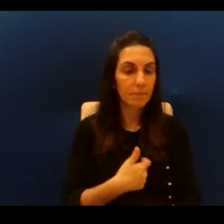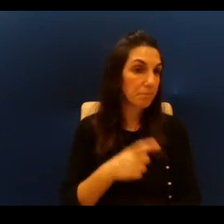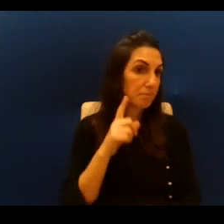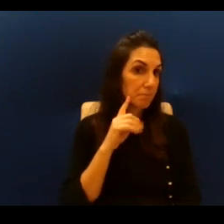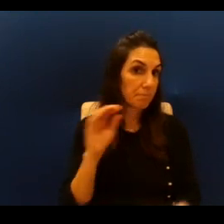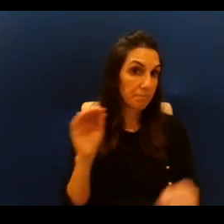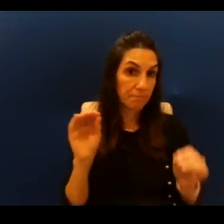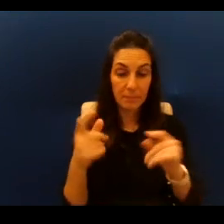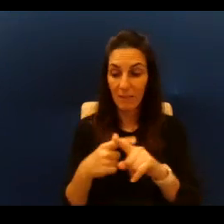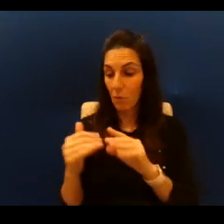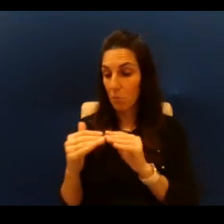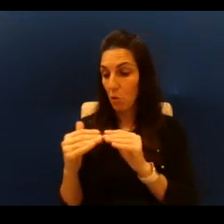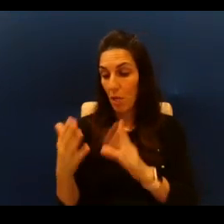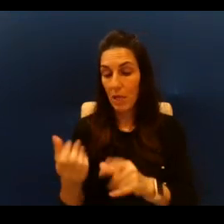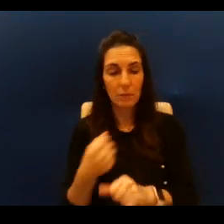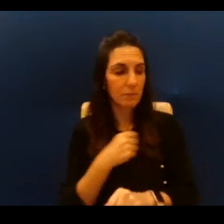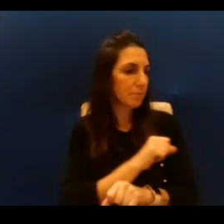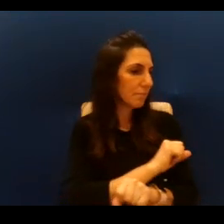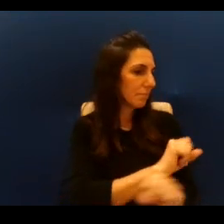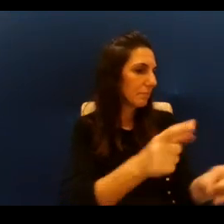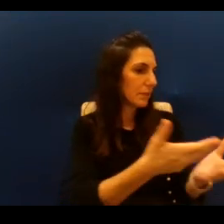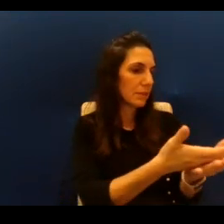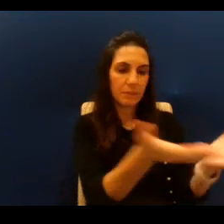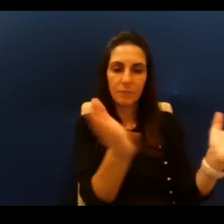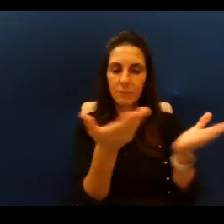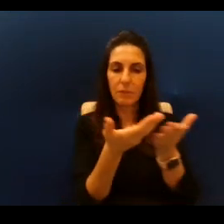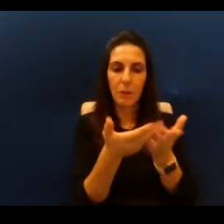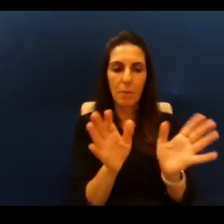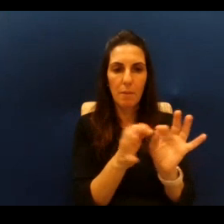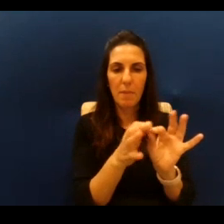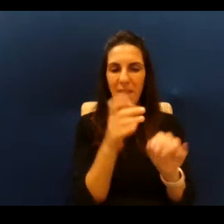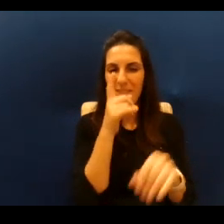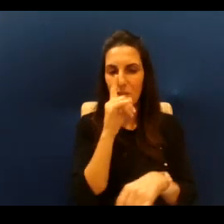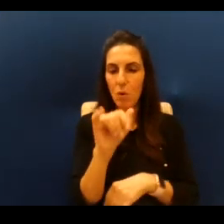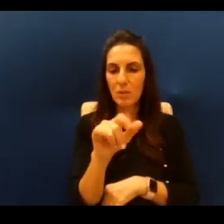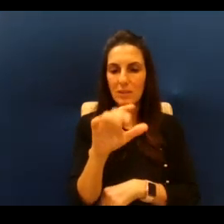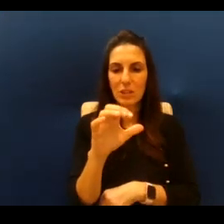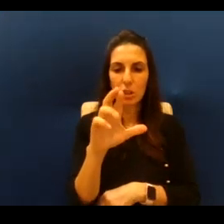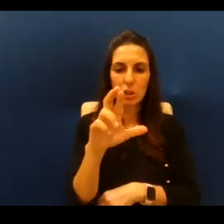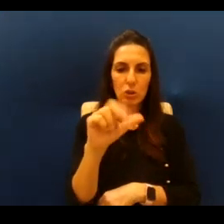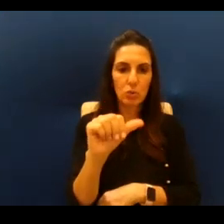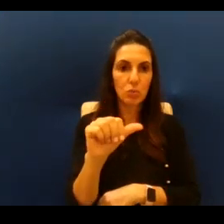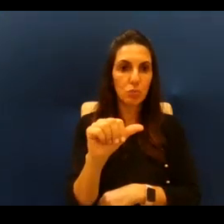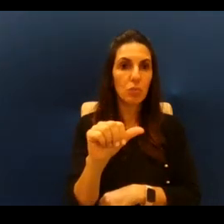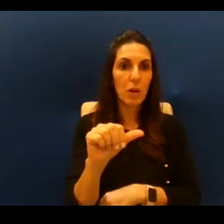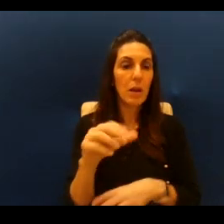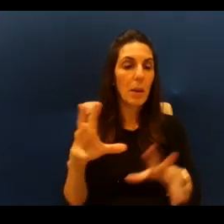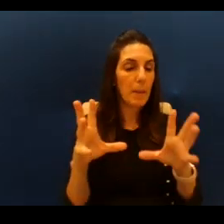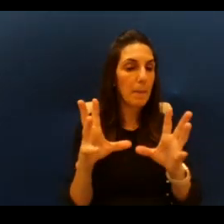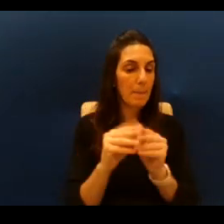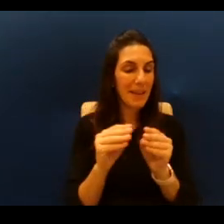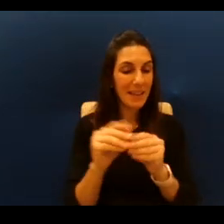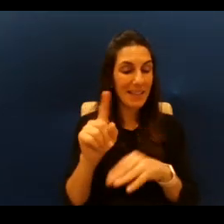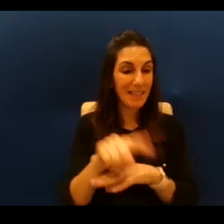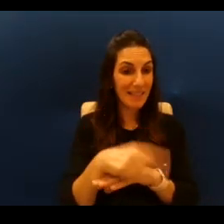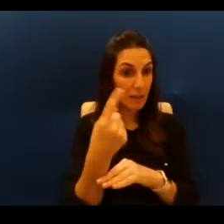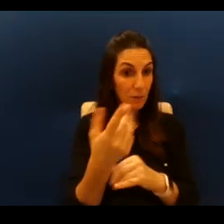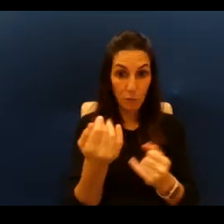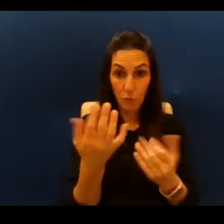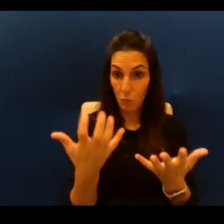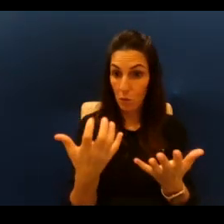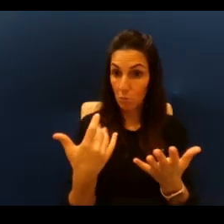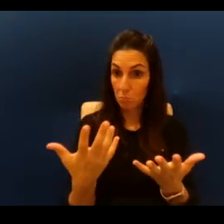my colleagues. So let's move on. Let's move on to public comment on the CRA 2023 meeting dates. If you'd like to speak on this item,